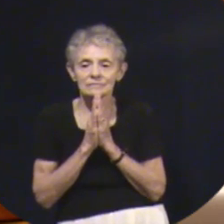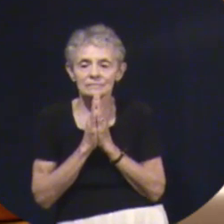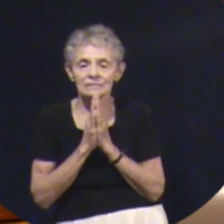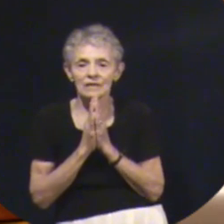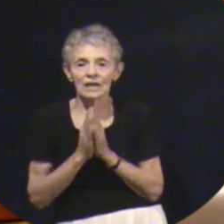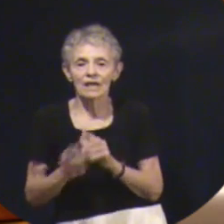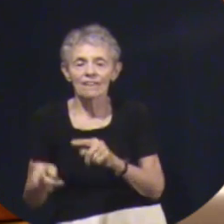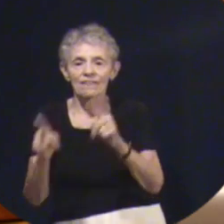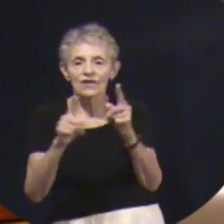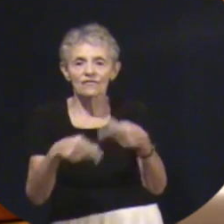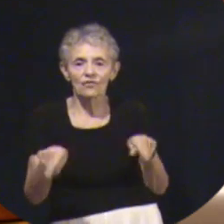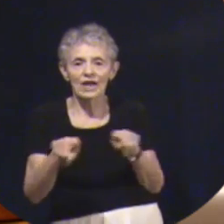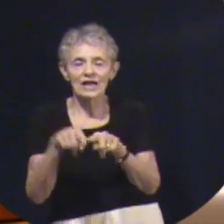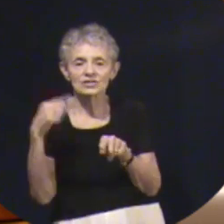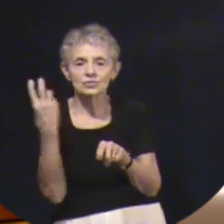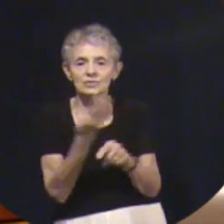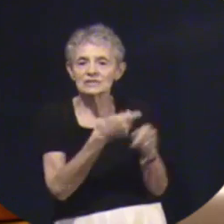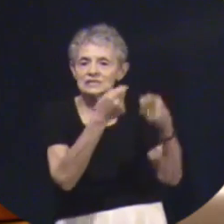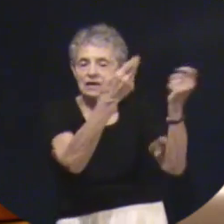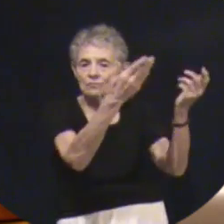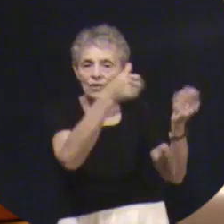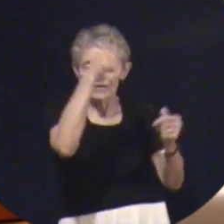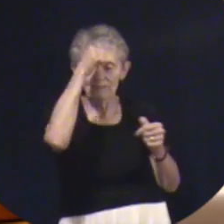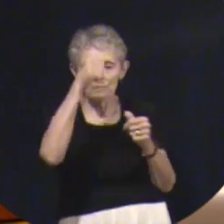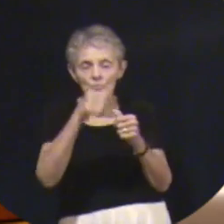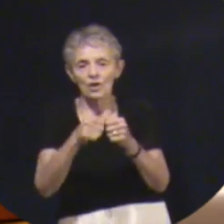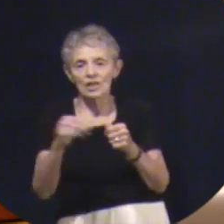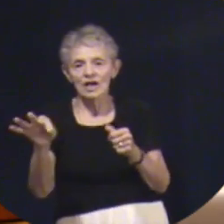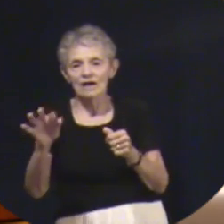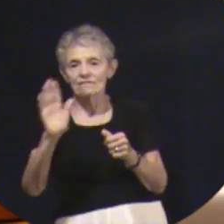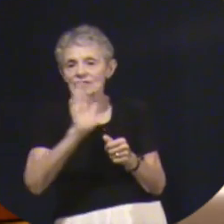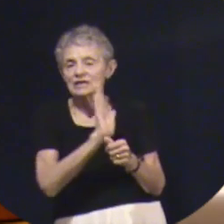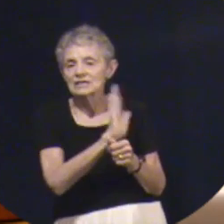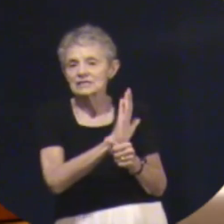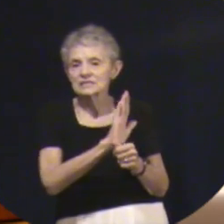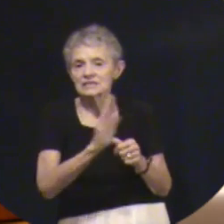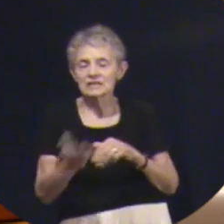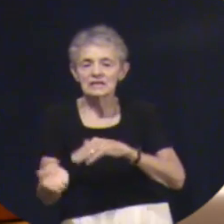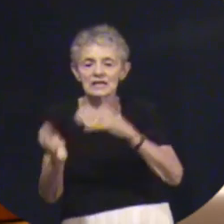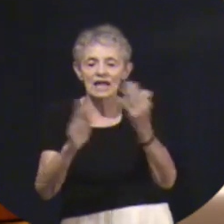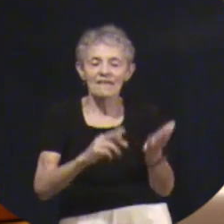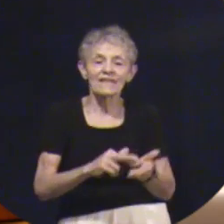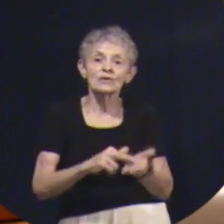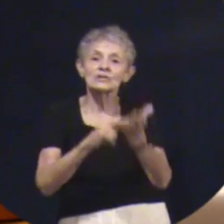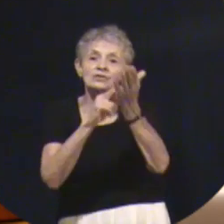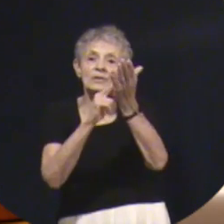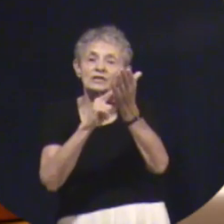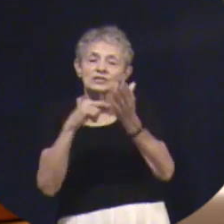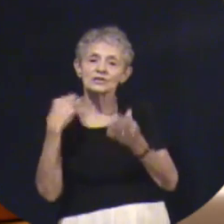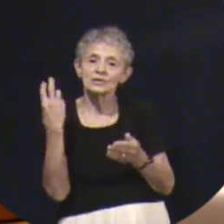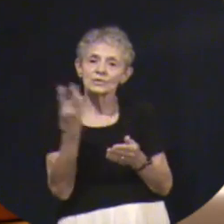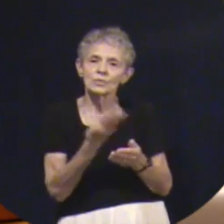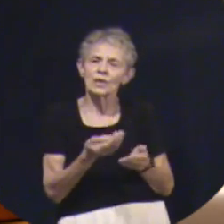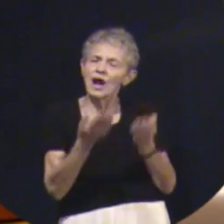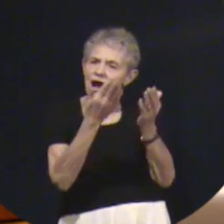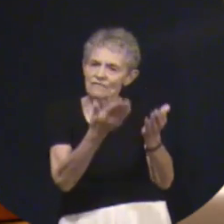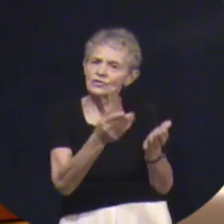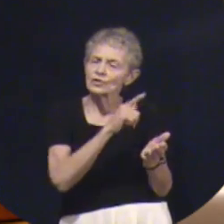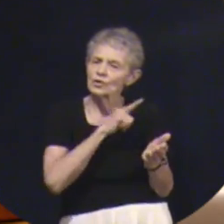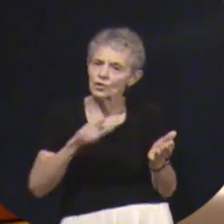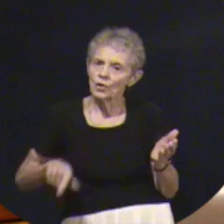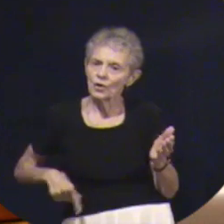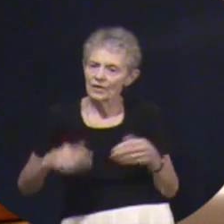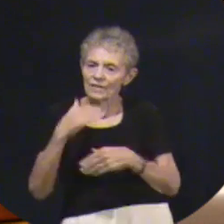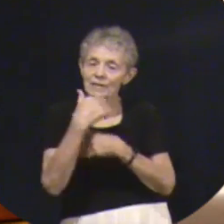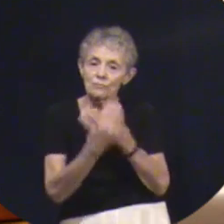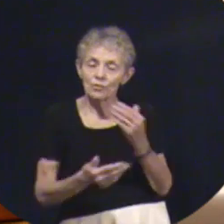again. Therefore, as we celebrate the memorial of his death and resurrection, we offer you, Lord, the